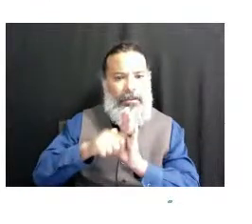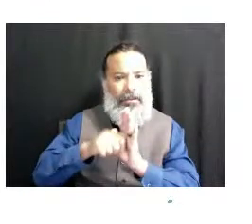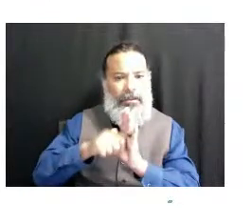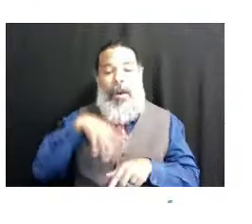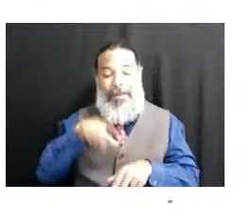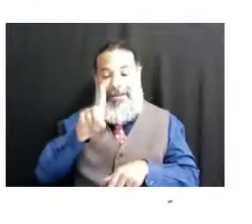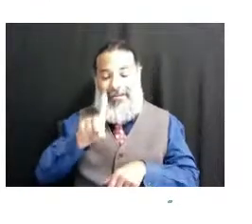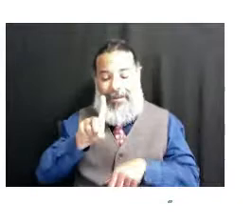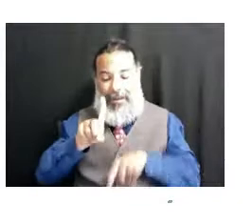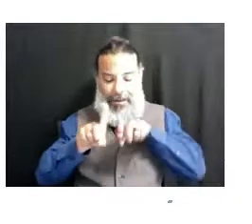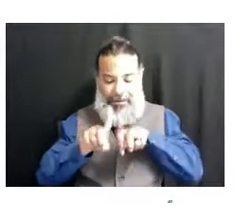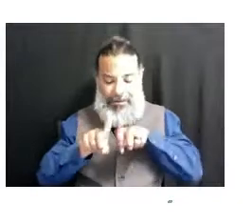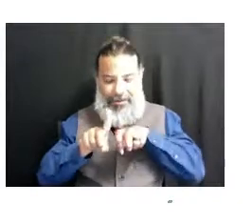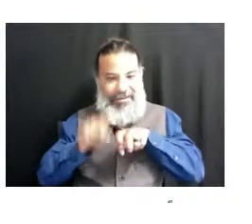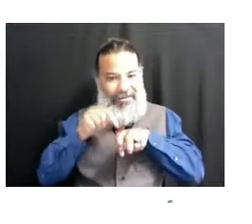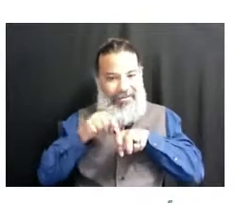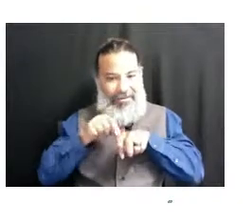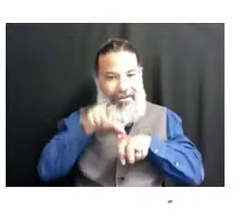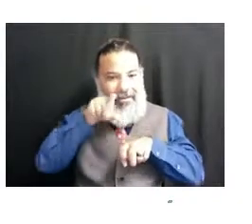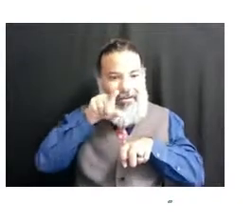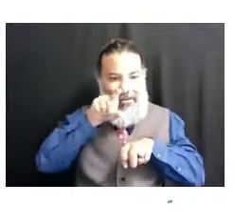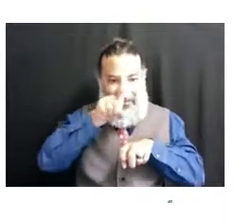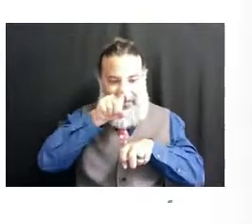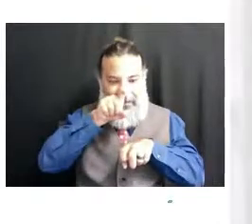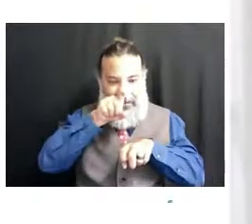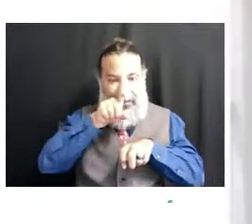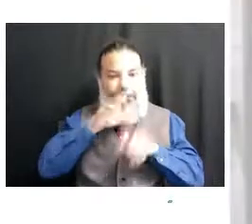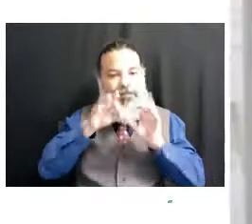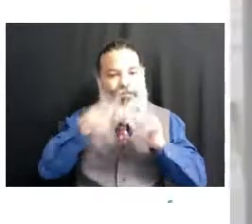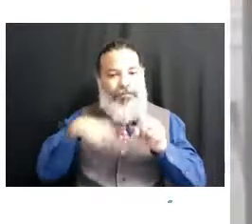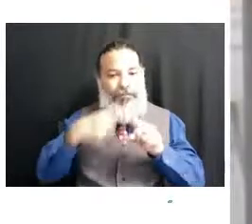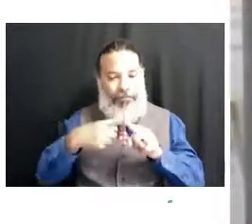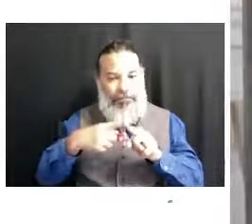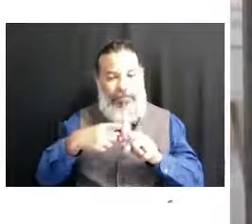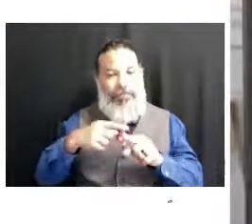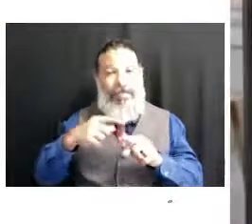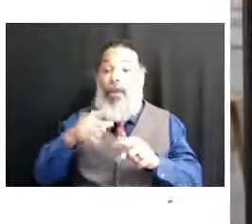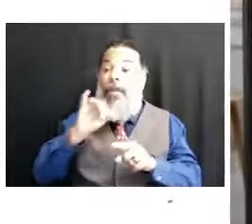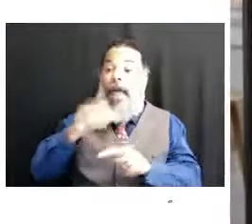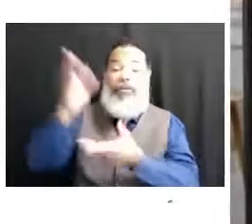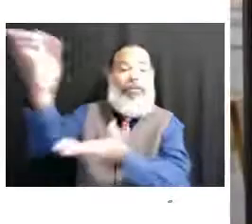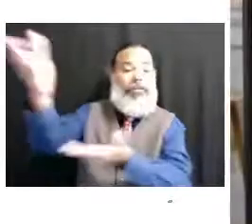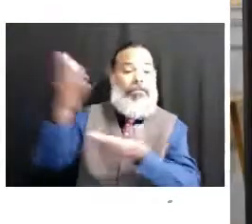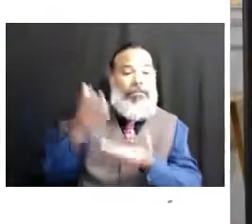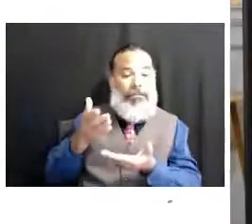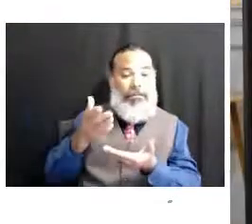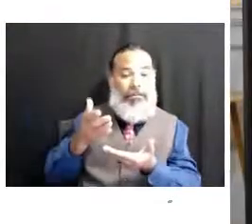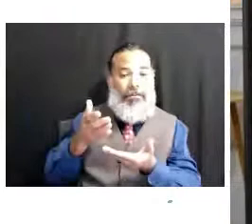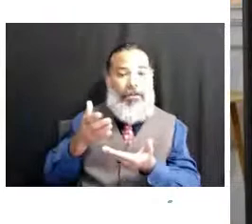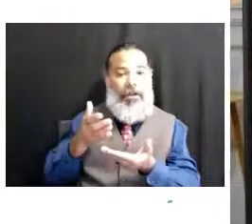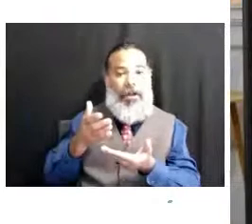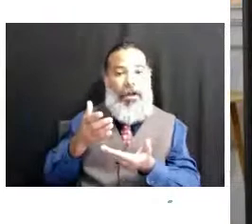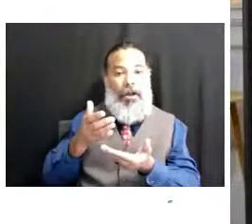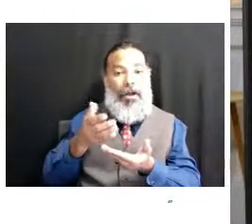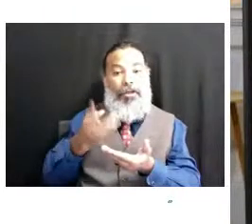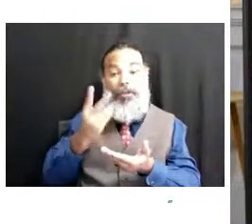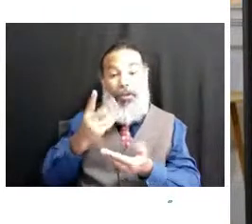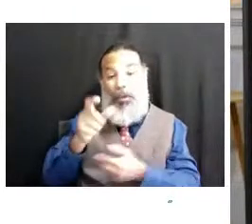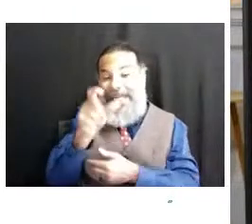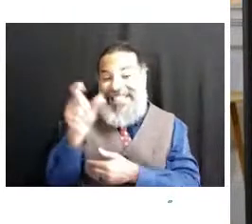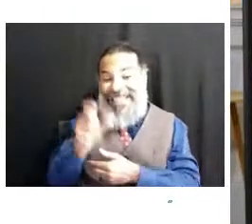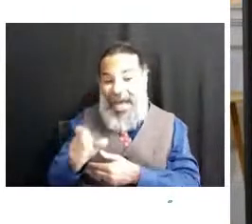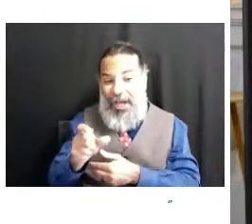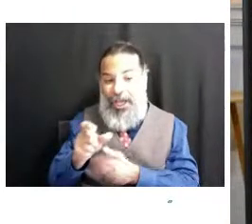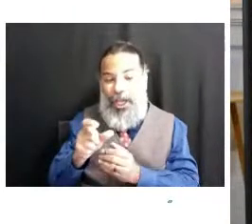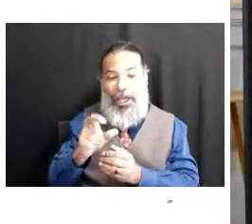that involves the Peales. Latrobe had imported two Italian stone carvers because